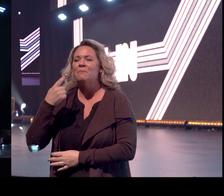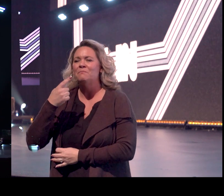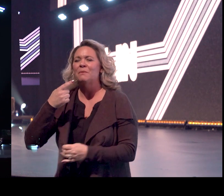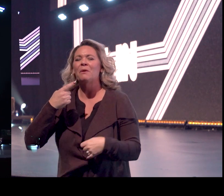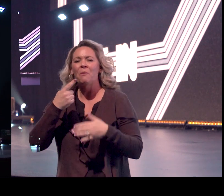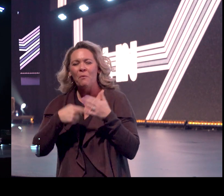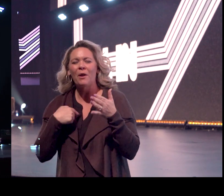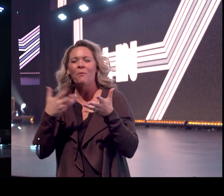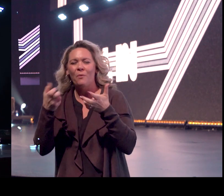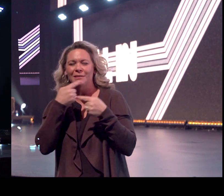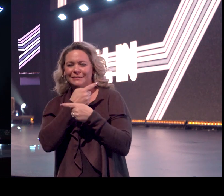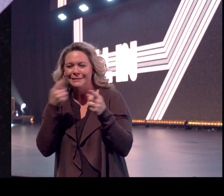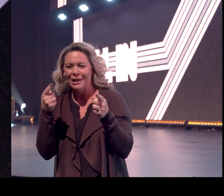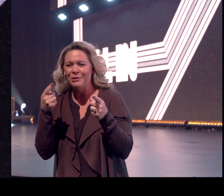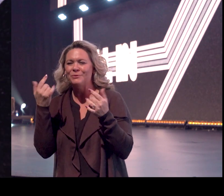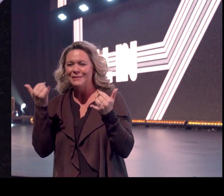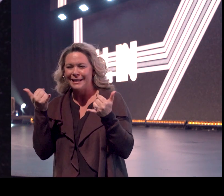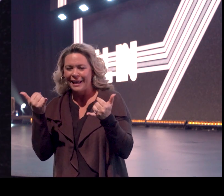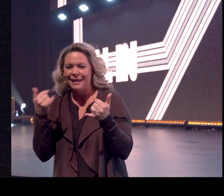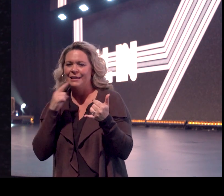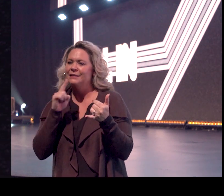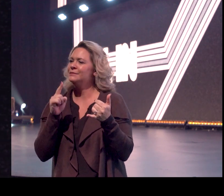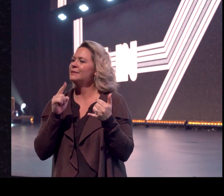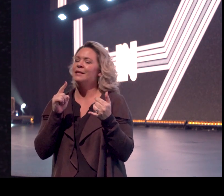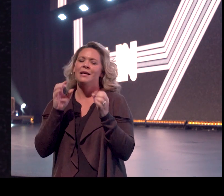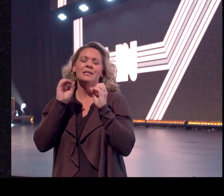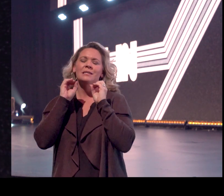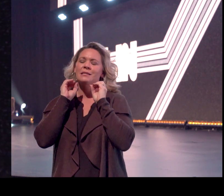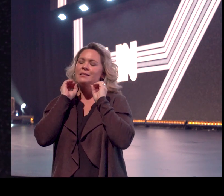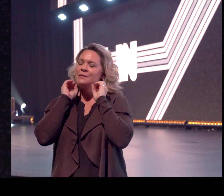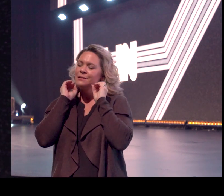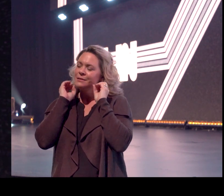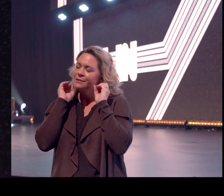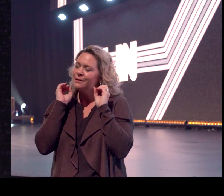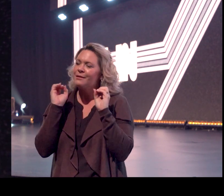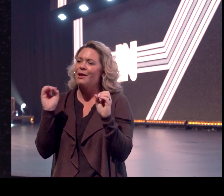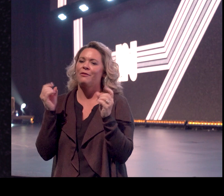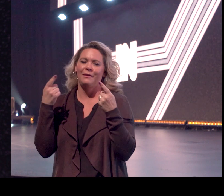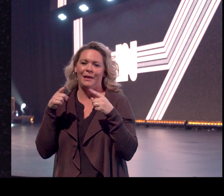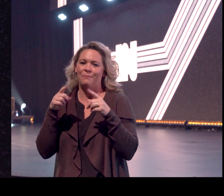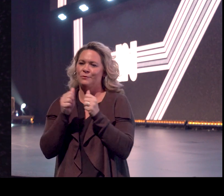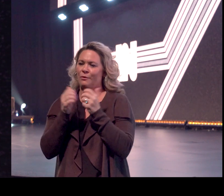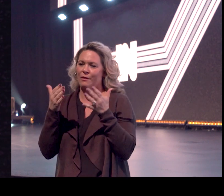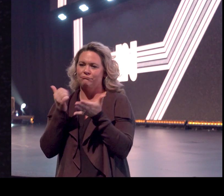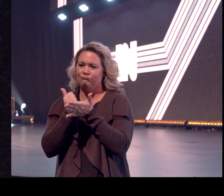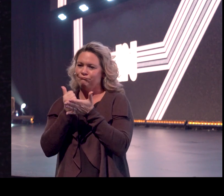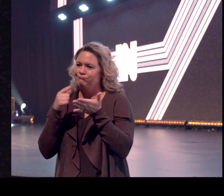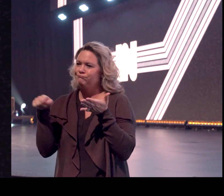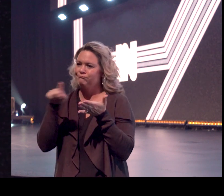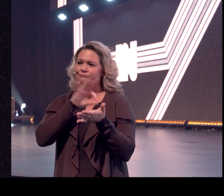And what I want you to hear today, if you hear nothing else, is that nothing could be further from the truth.